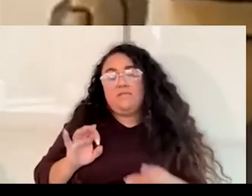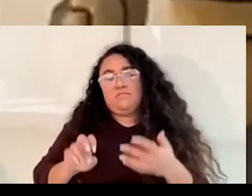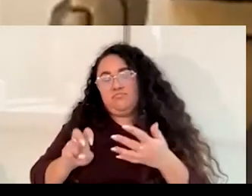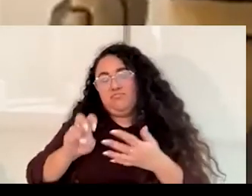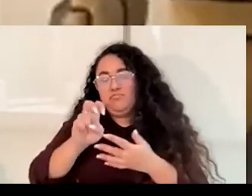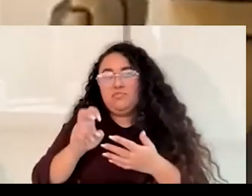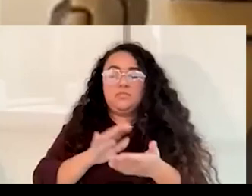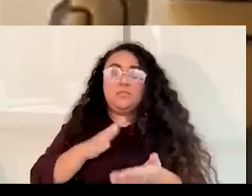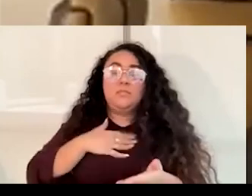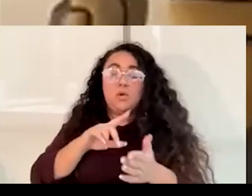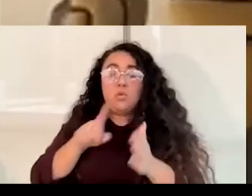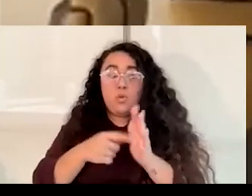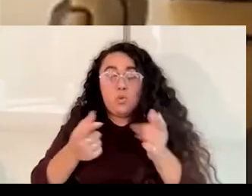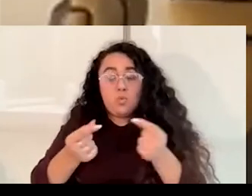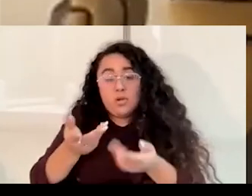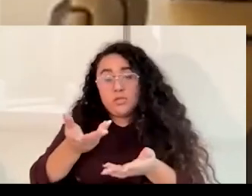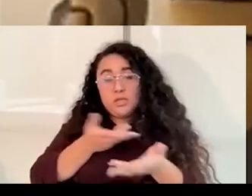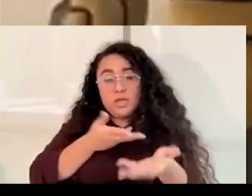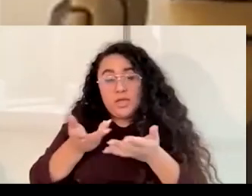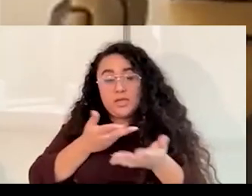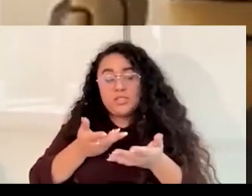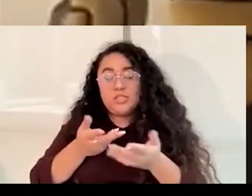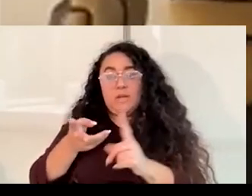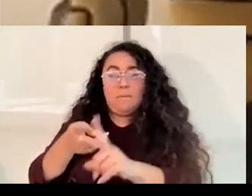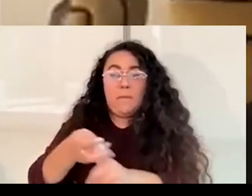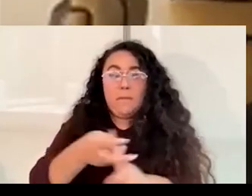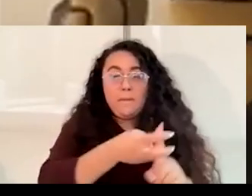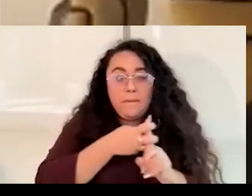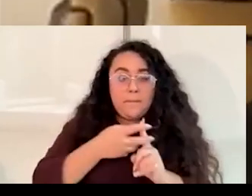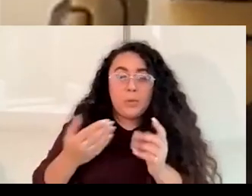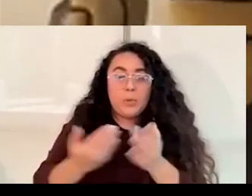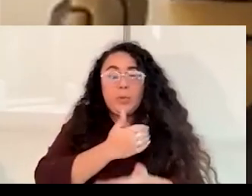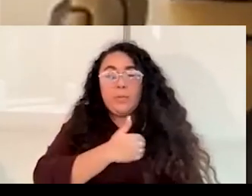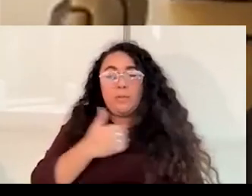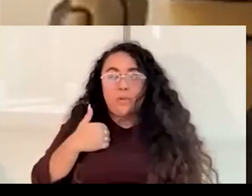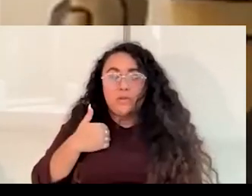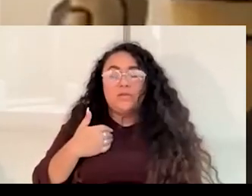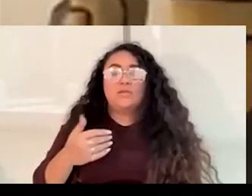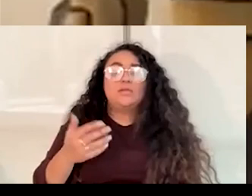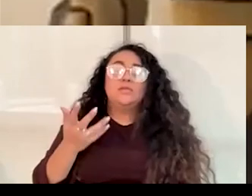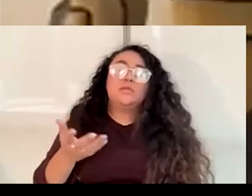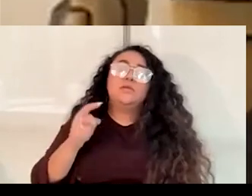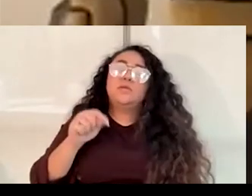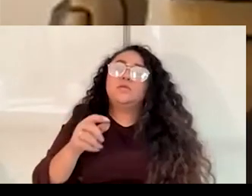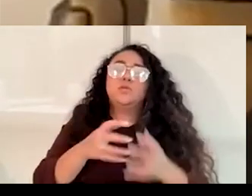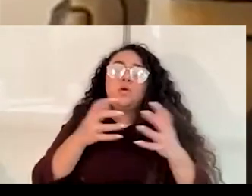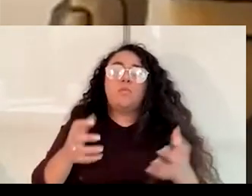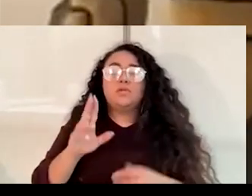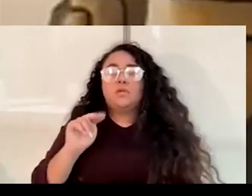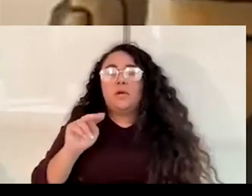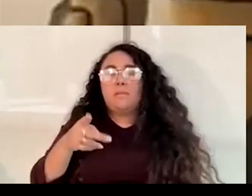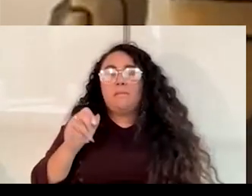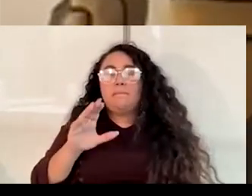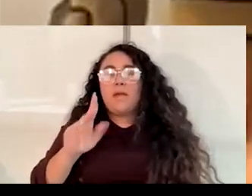to engage members. And it's so much to unpack here when we talk